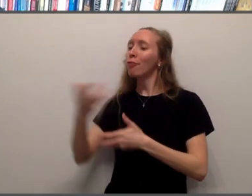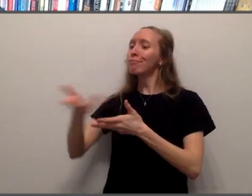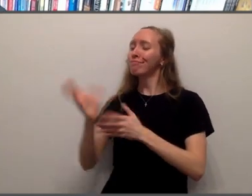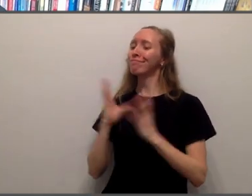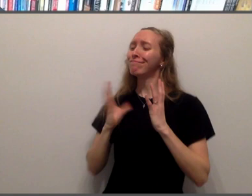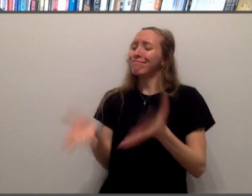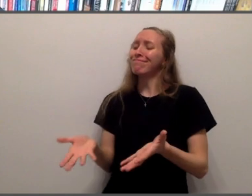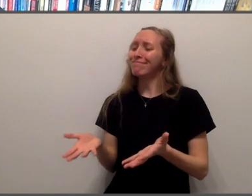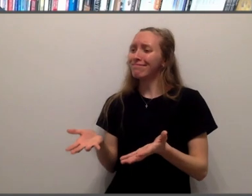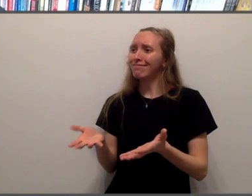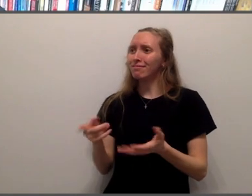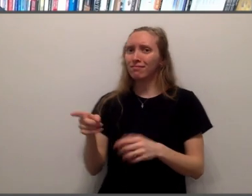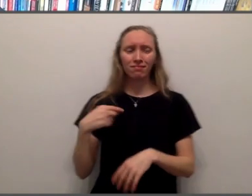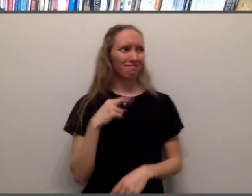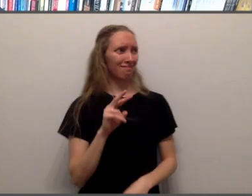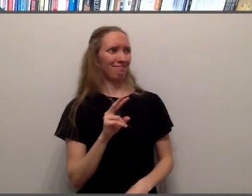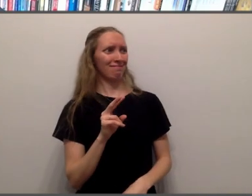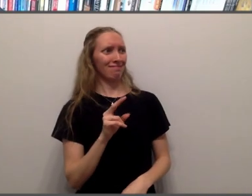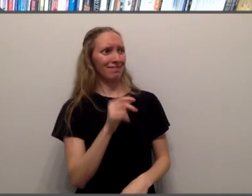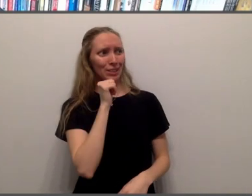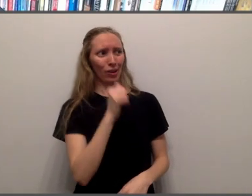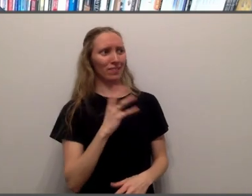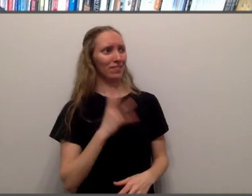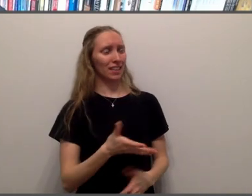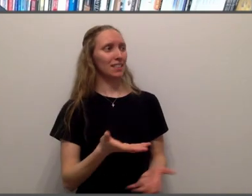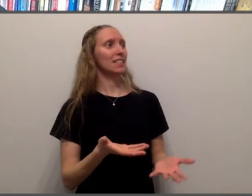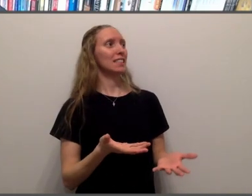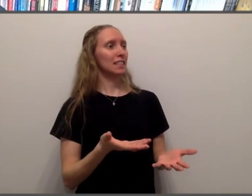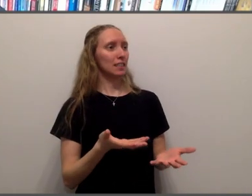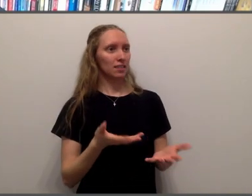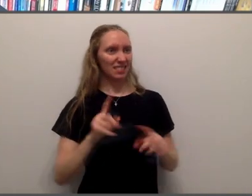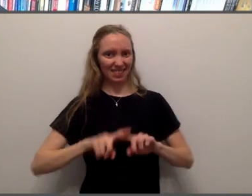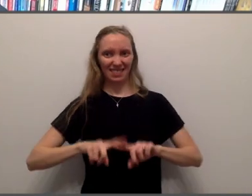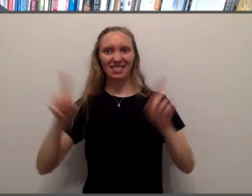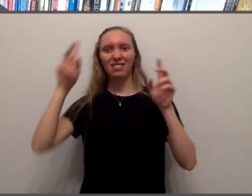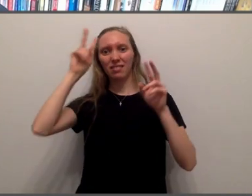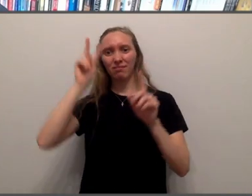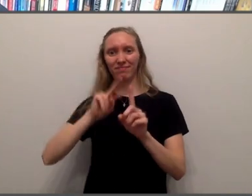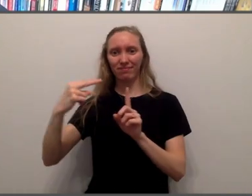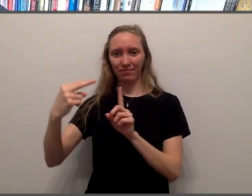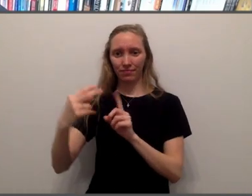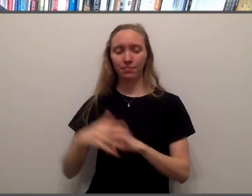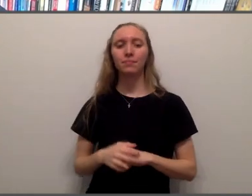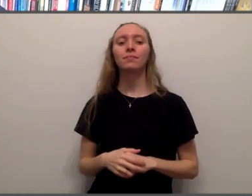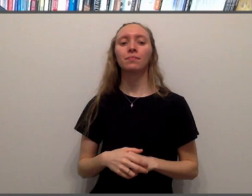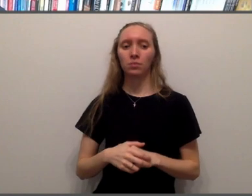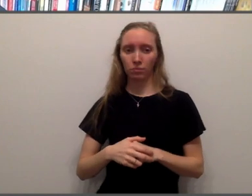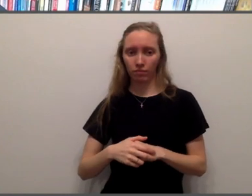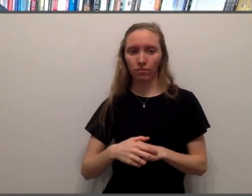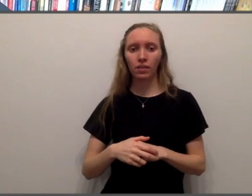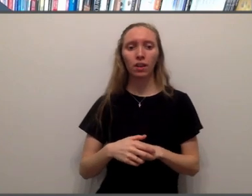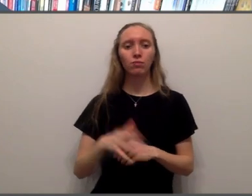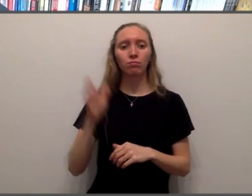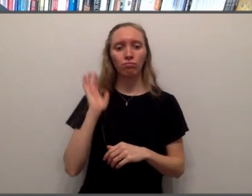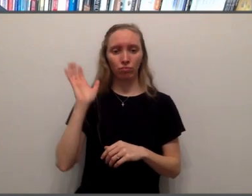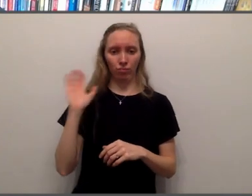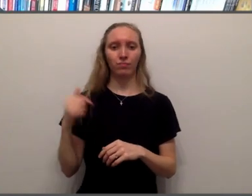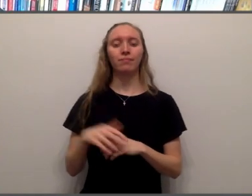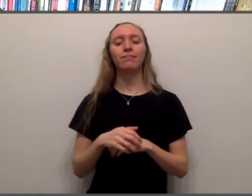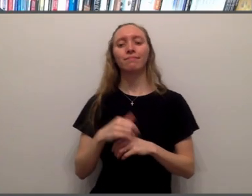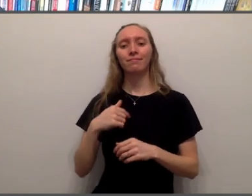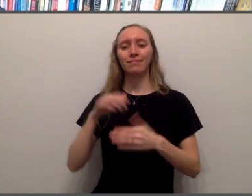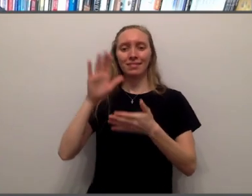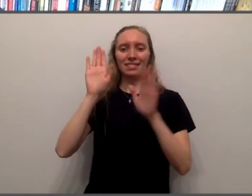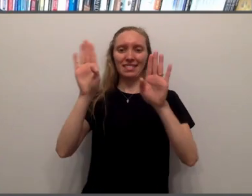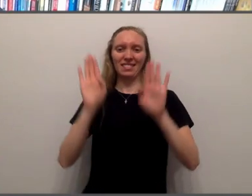story of a Christian school that was wanted to appreciate its students, and so they were planning to put on this